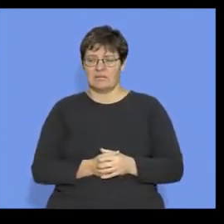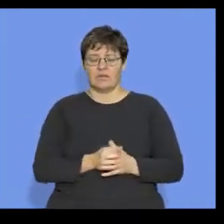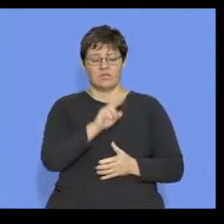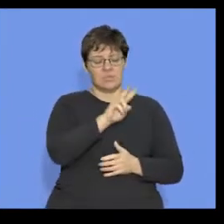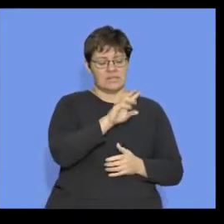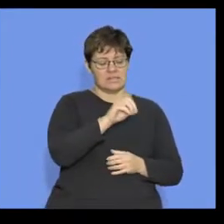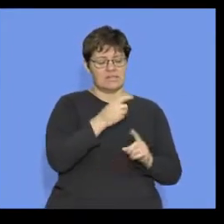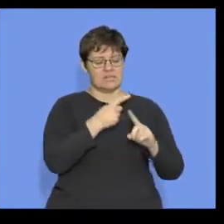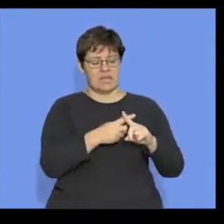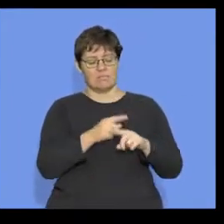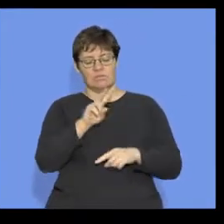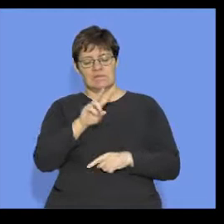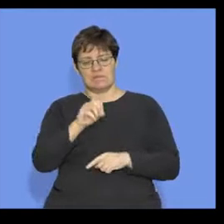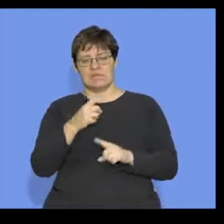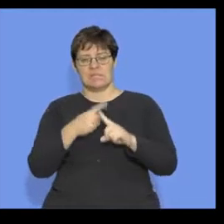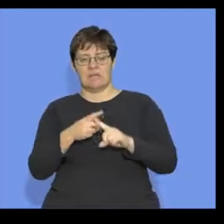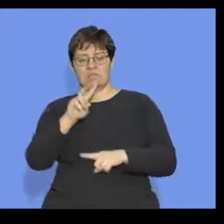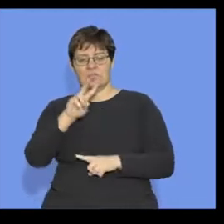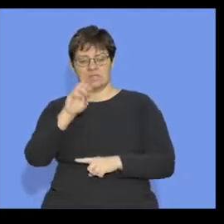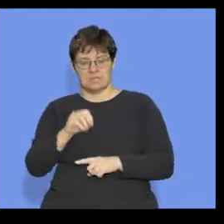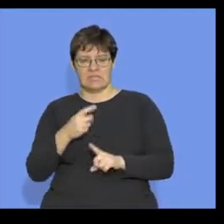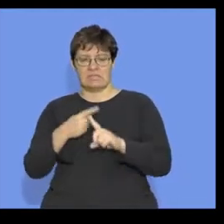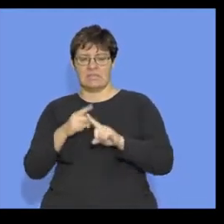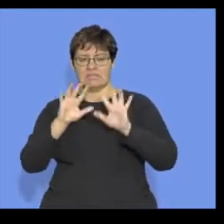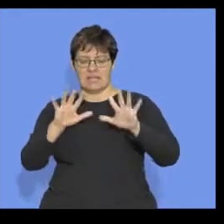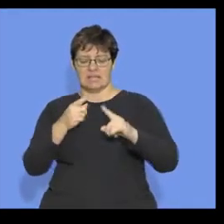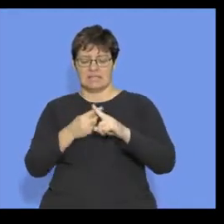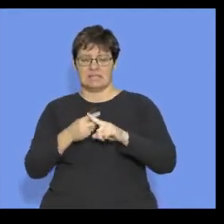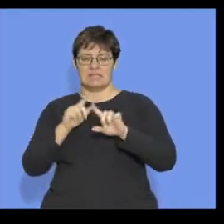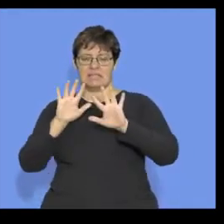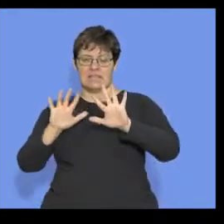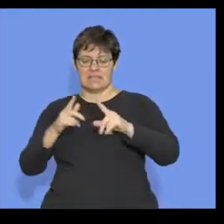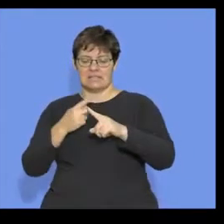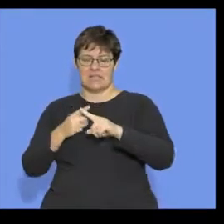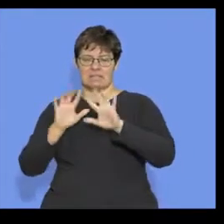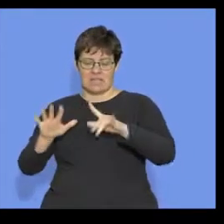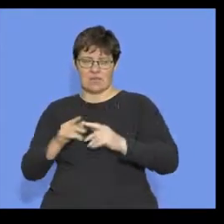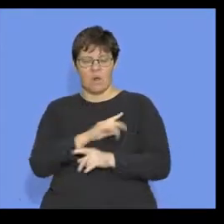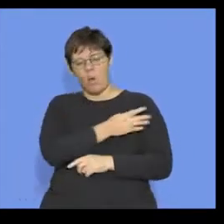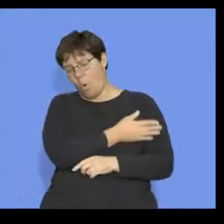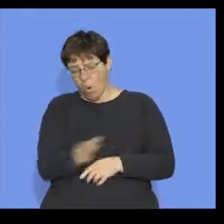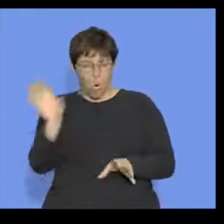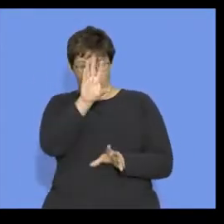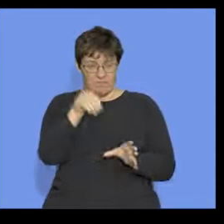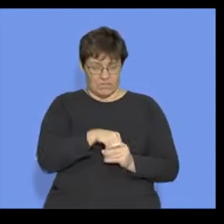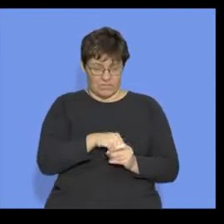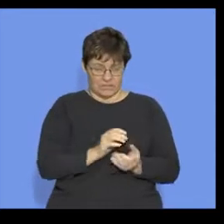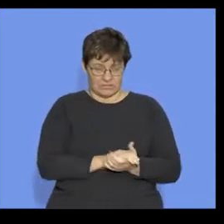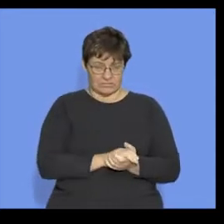plates, it would be what? 20 times 20 times 20 times 10 times 10 times